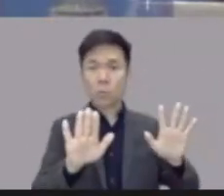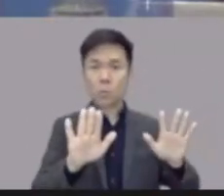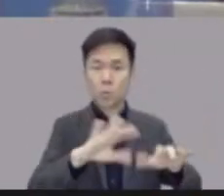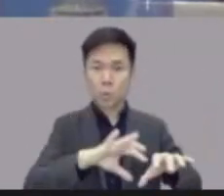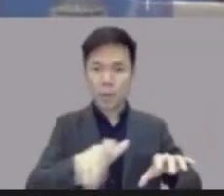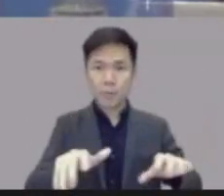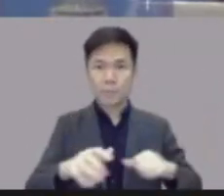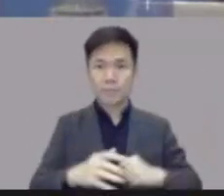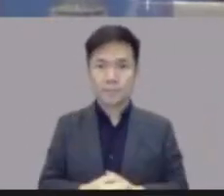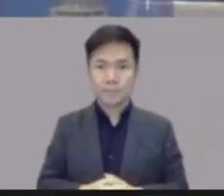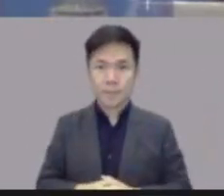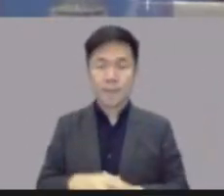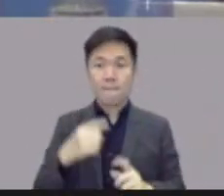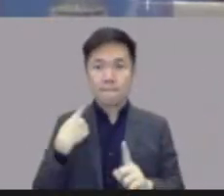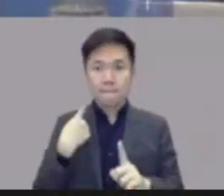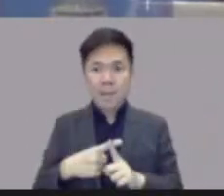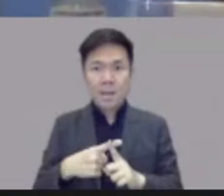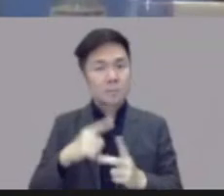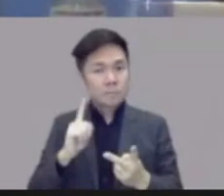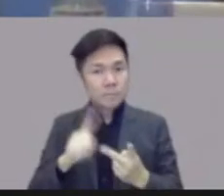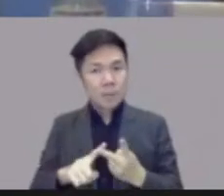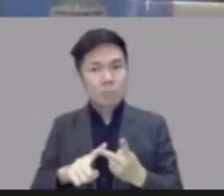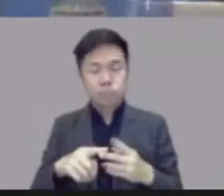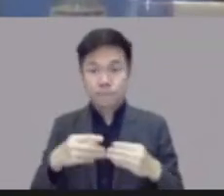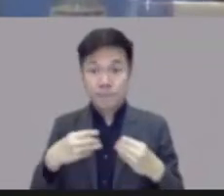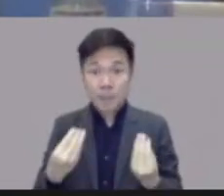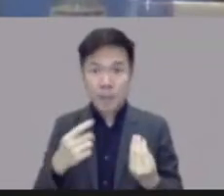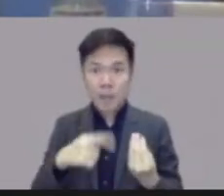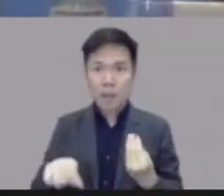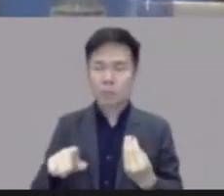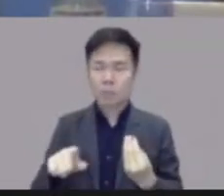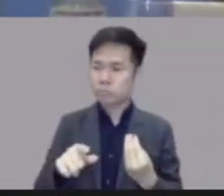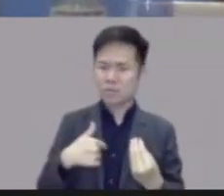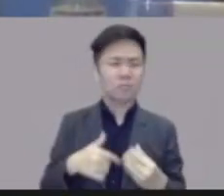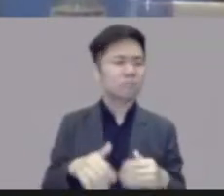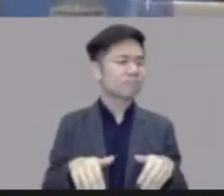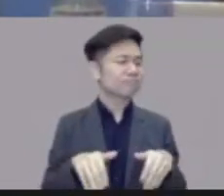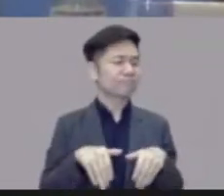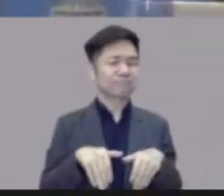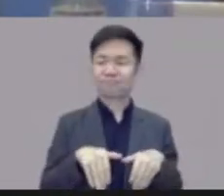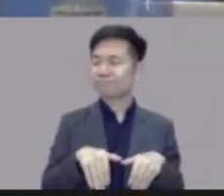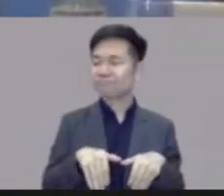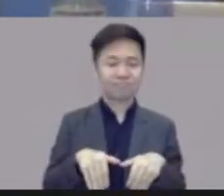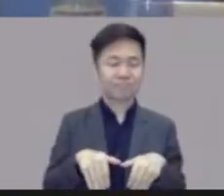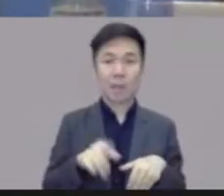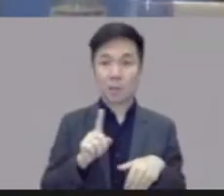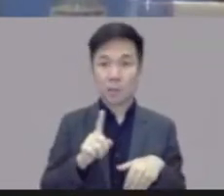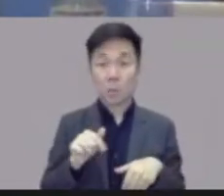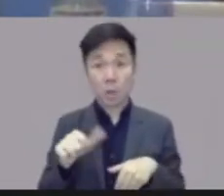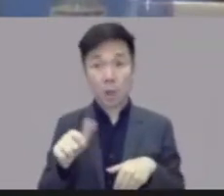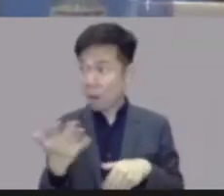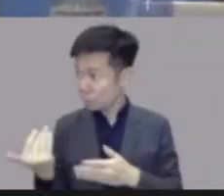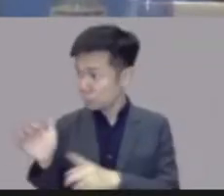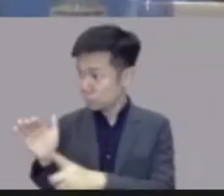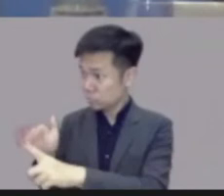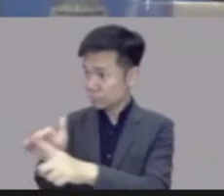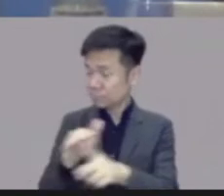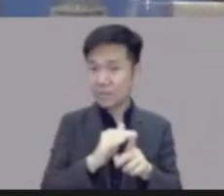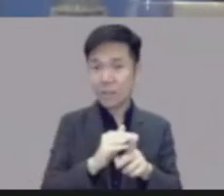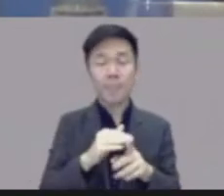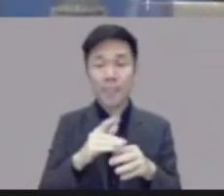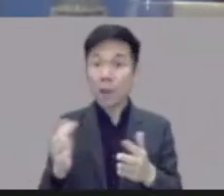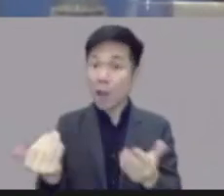impact caused by the absence of or inadequate action somewhere else and seek Justice through International mechanisms